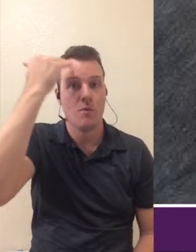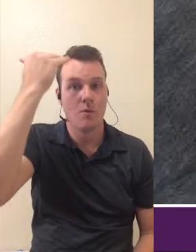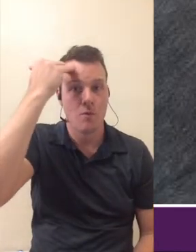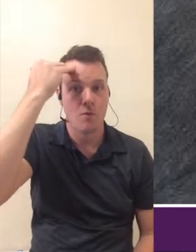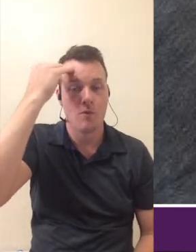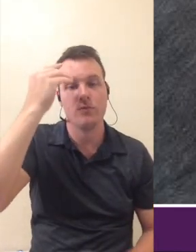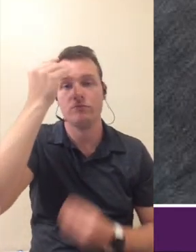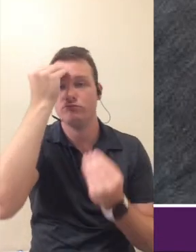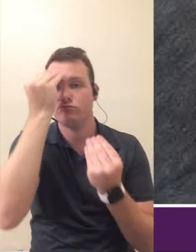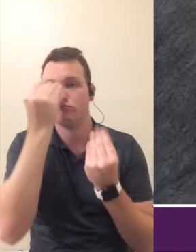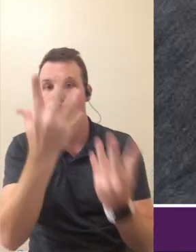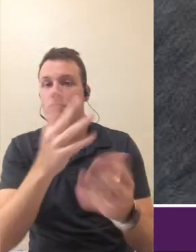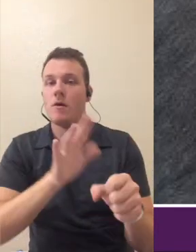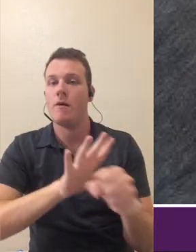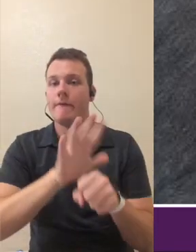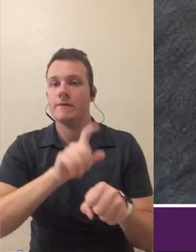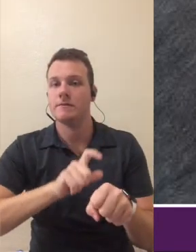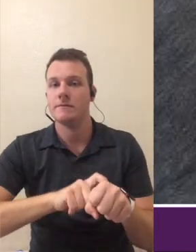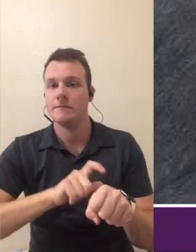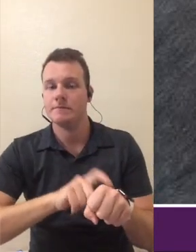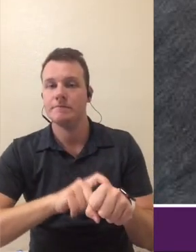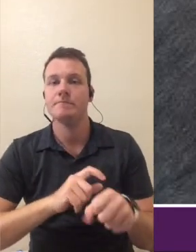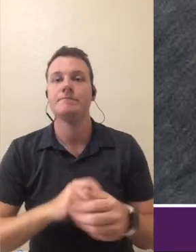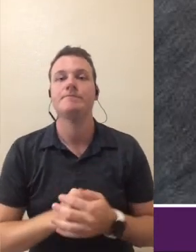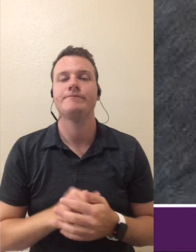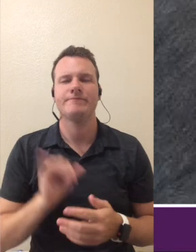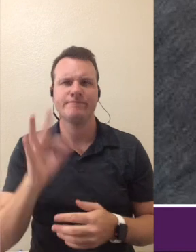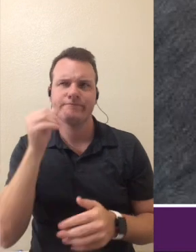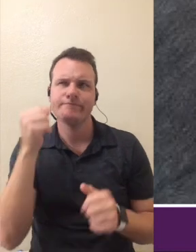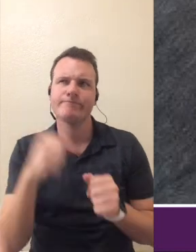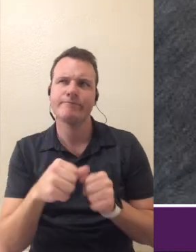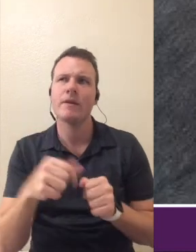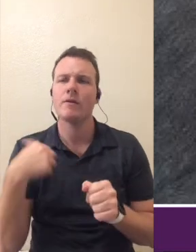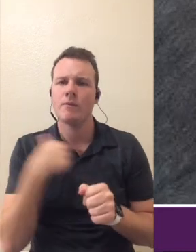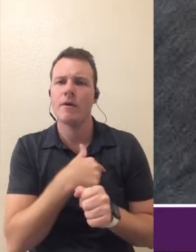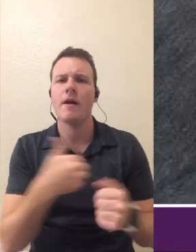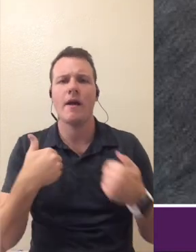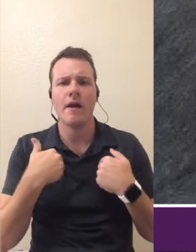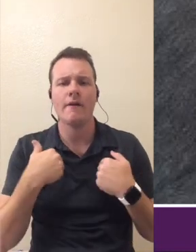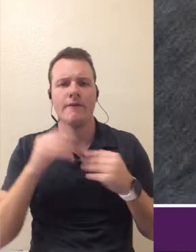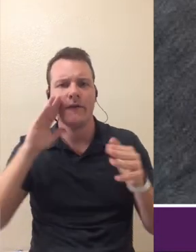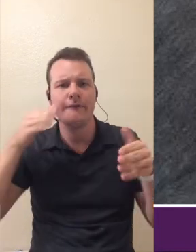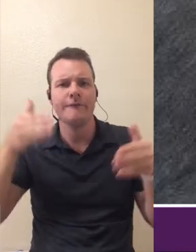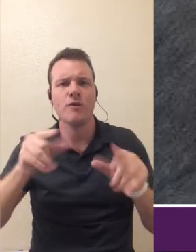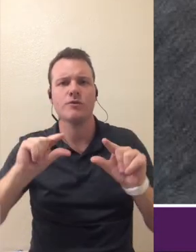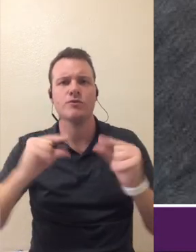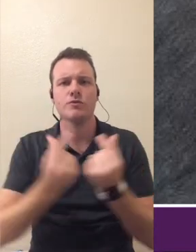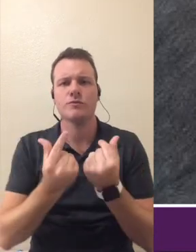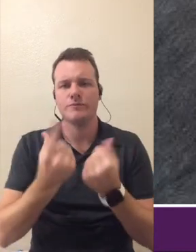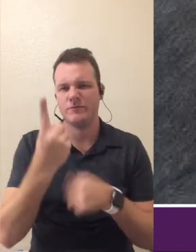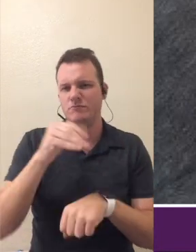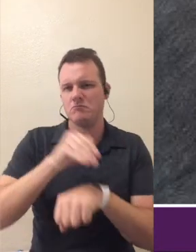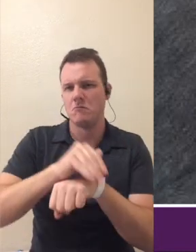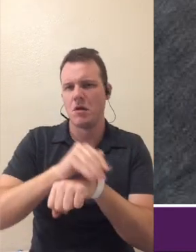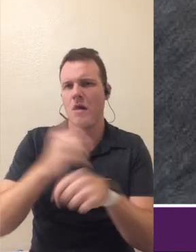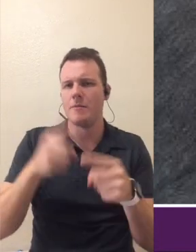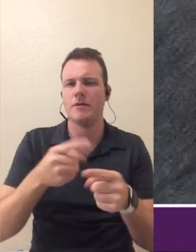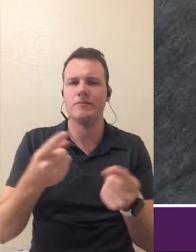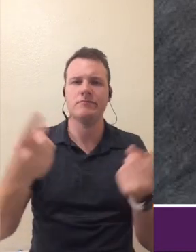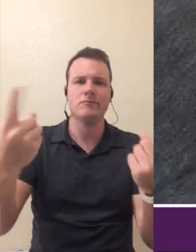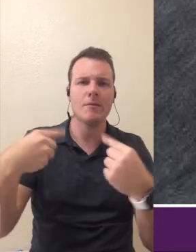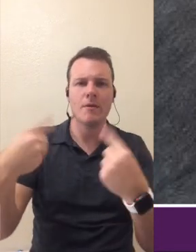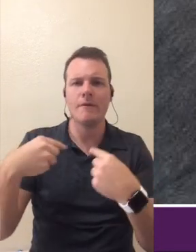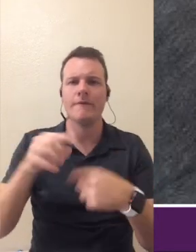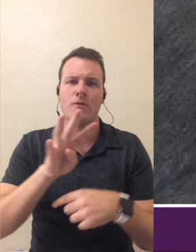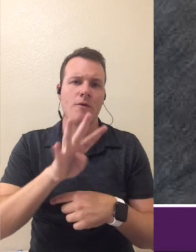informed. Make sure you give them enough time. And if I remember right, we even had a focus group one night where we invited folks to come